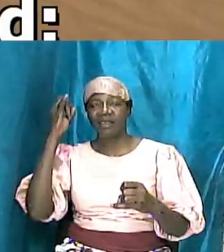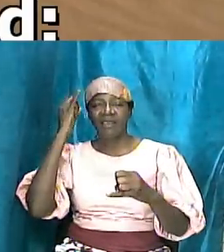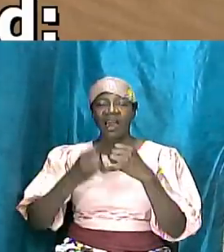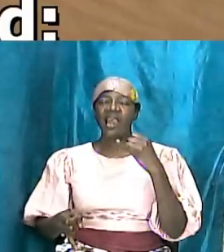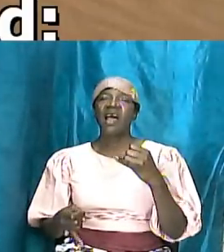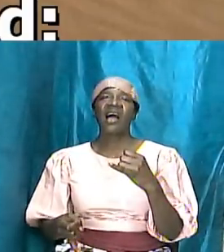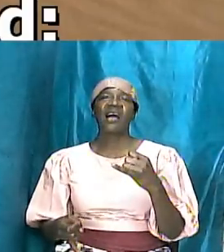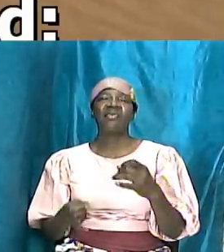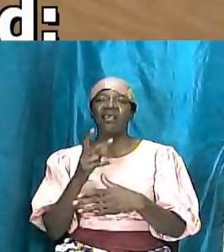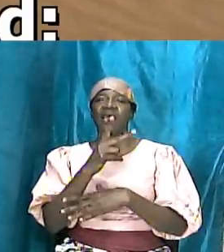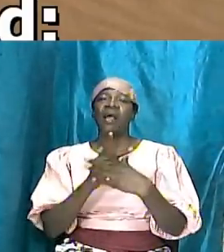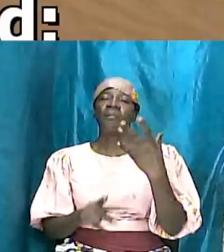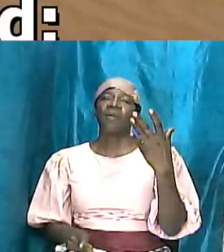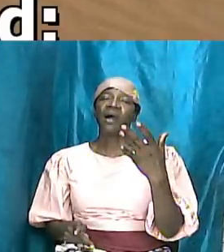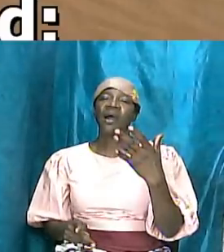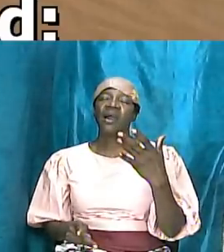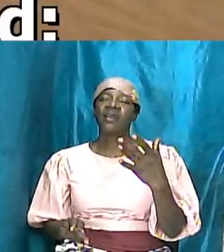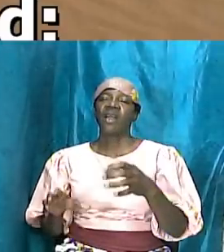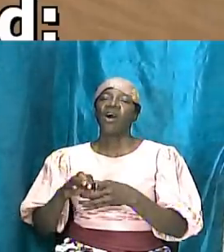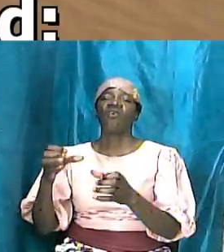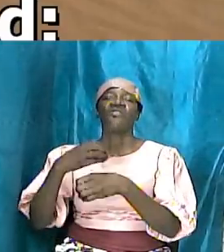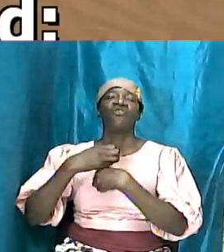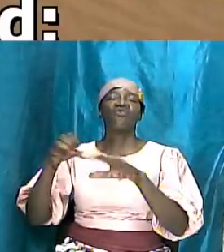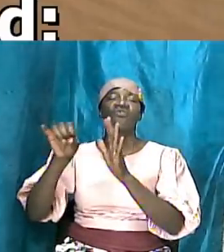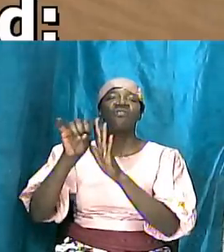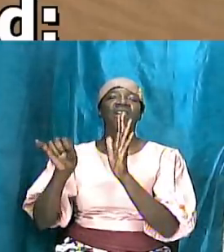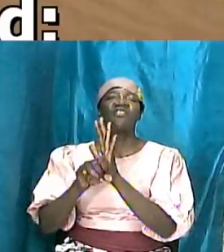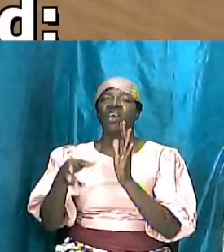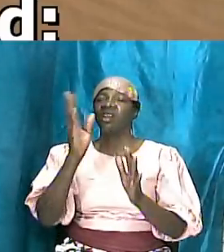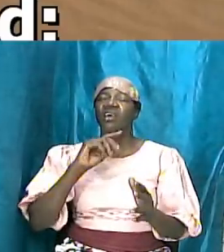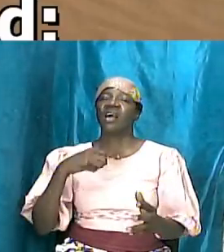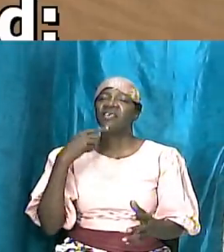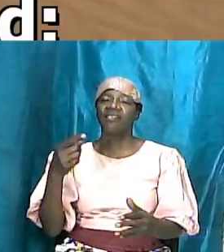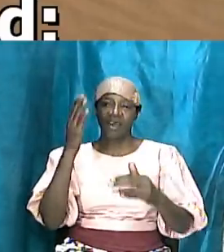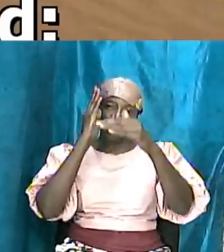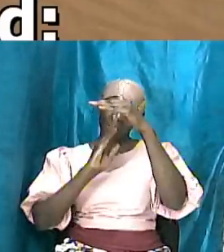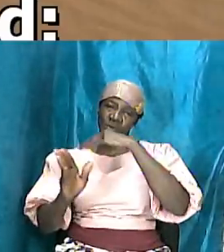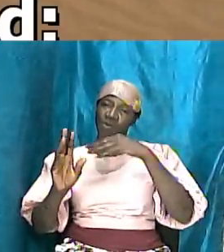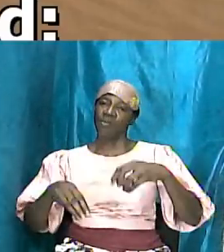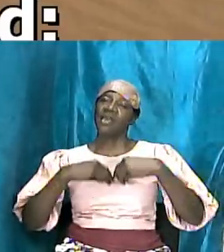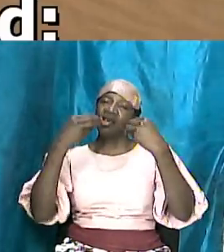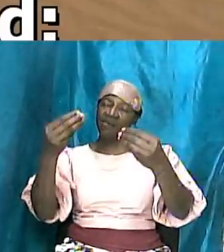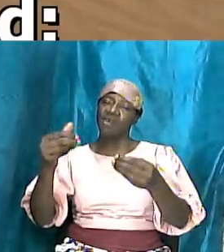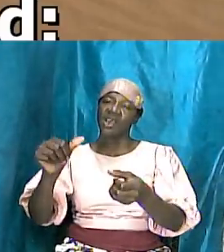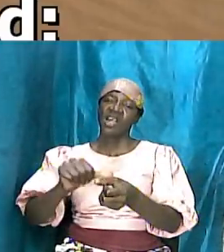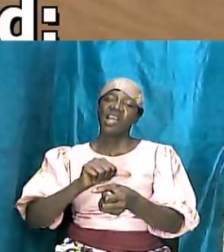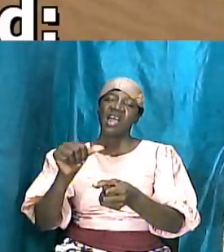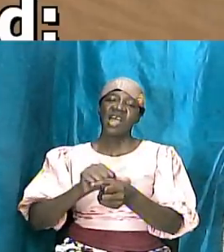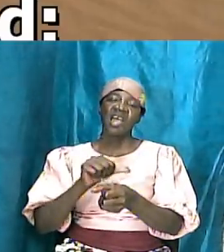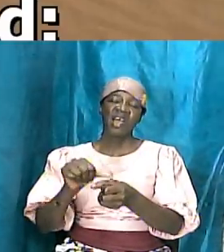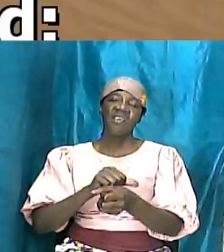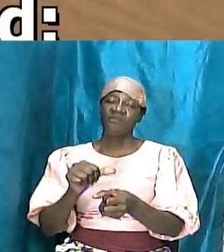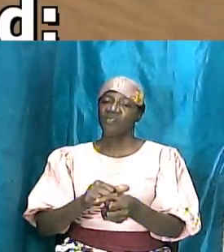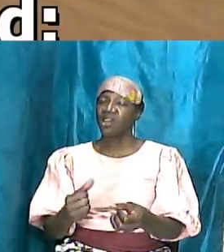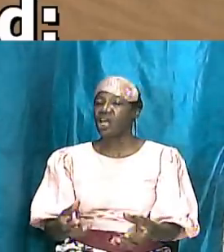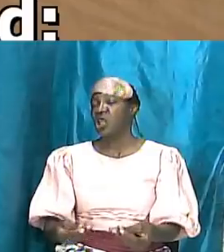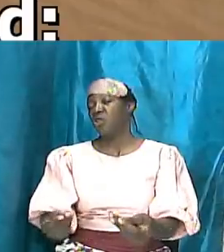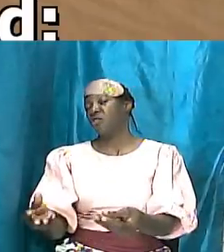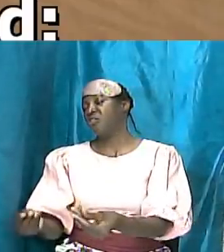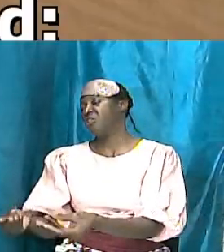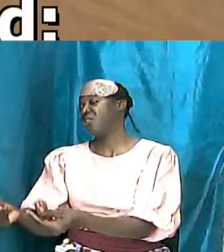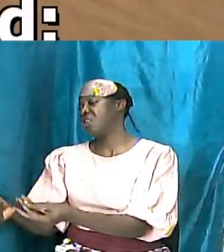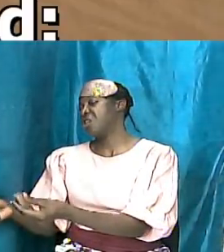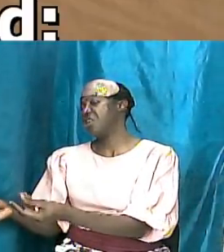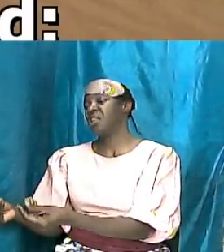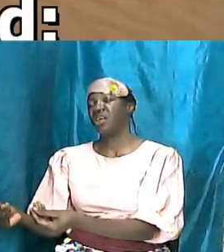last part of his creation. And God said, behold, I have given you every herb bearing seed which is upon the face